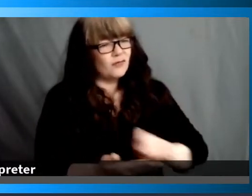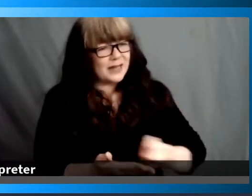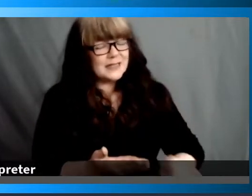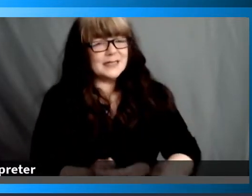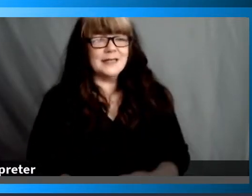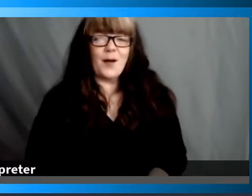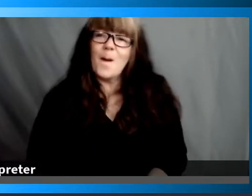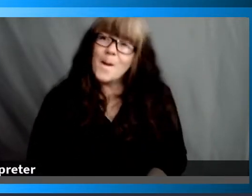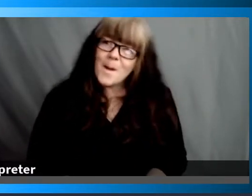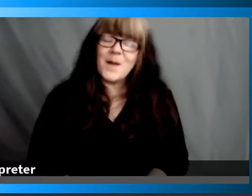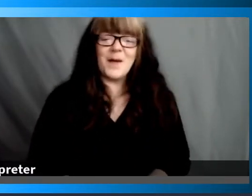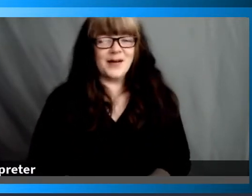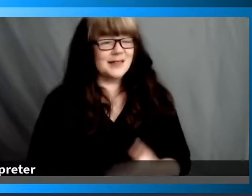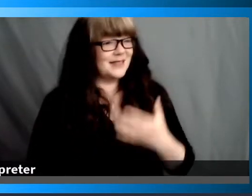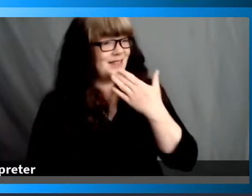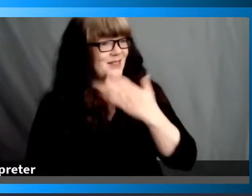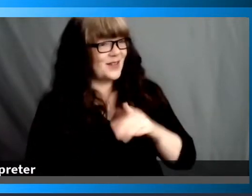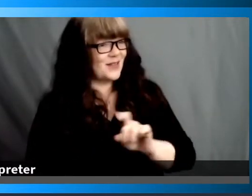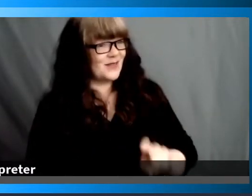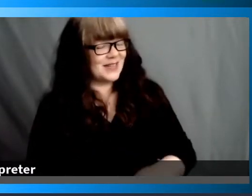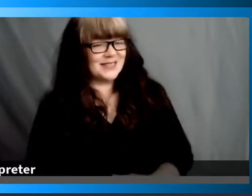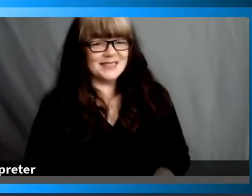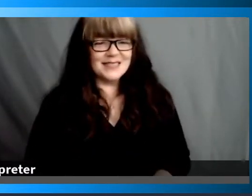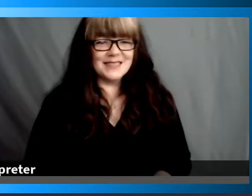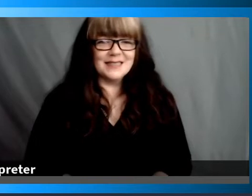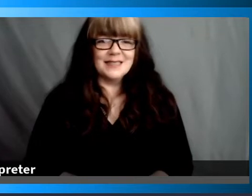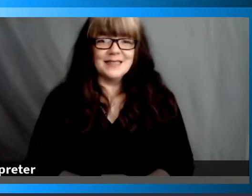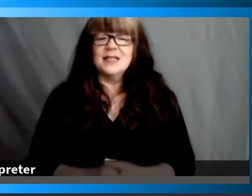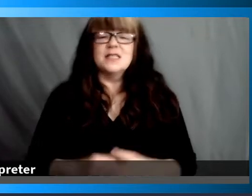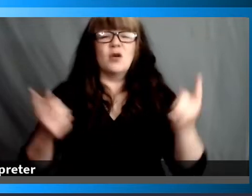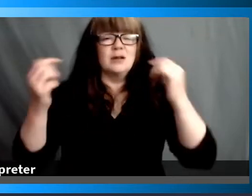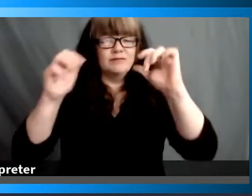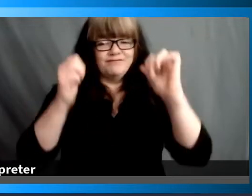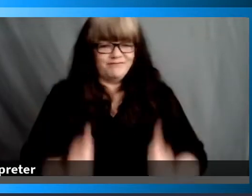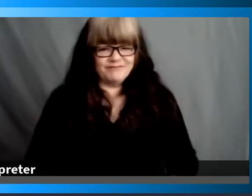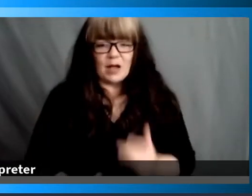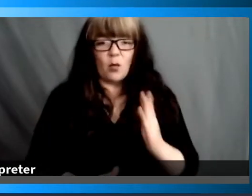you. That's really good. It goes down from here.